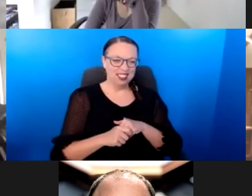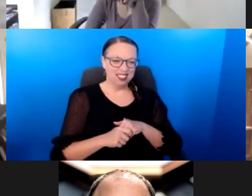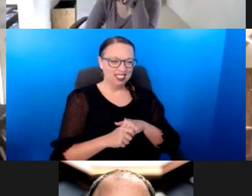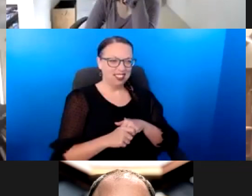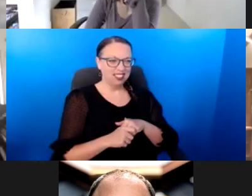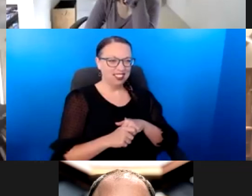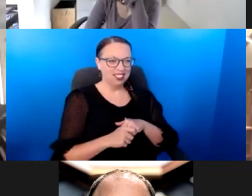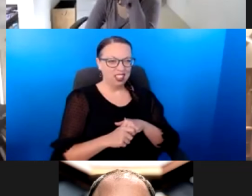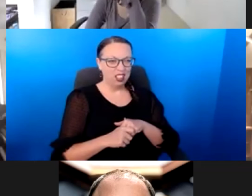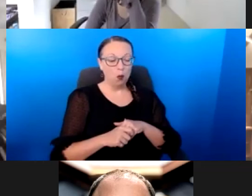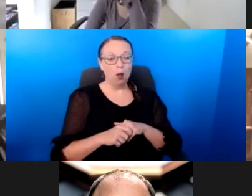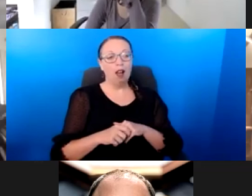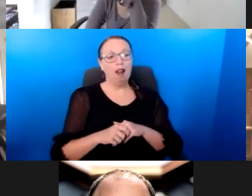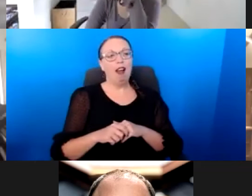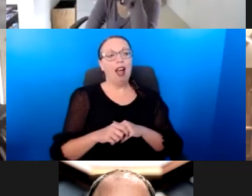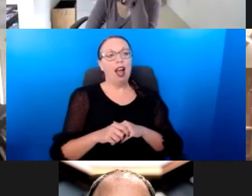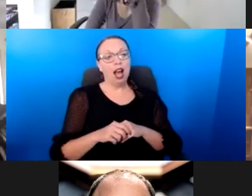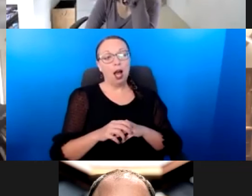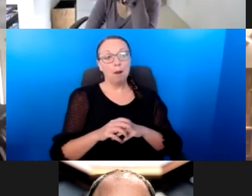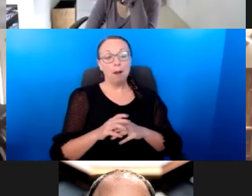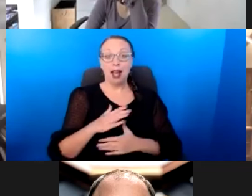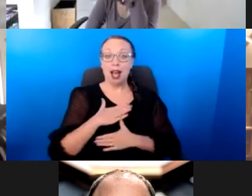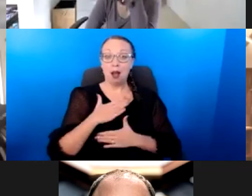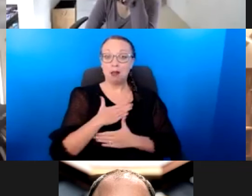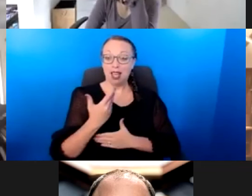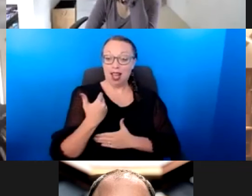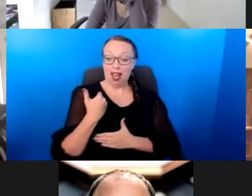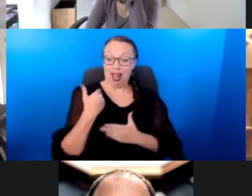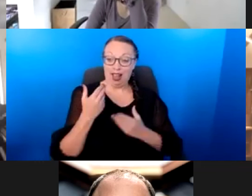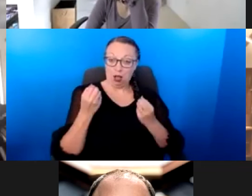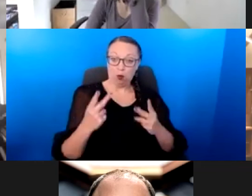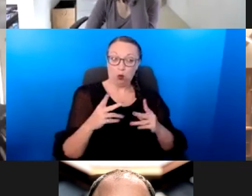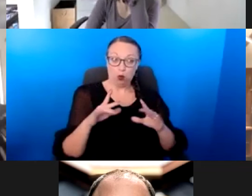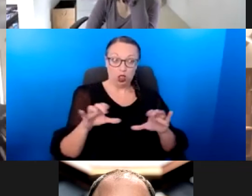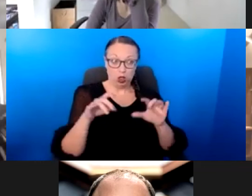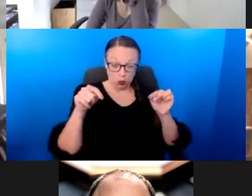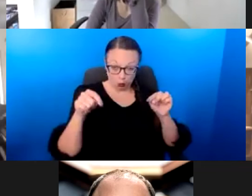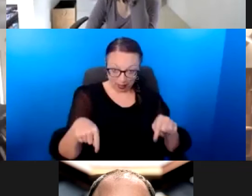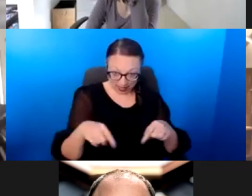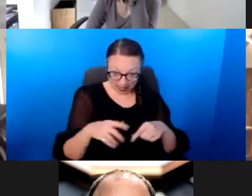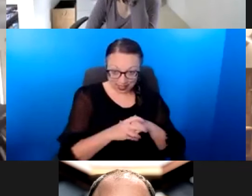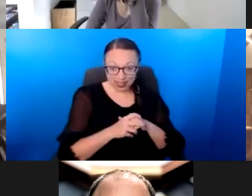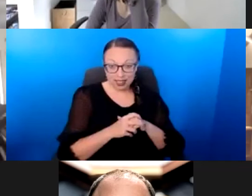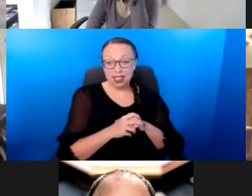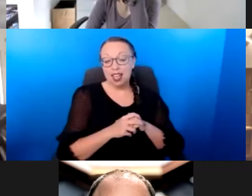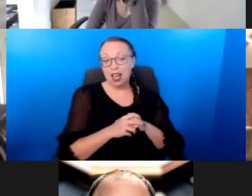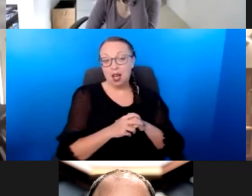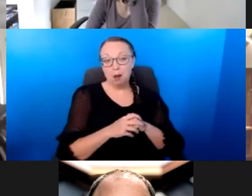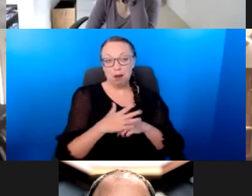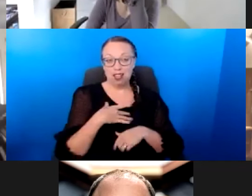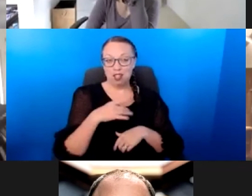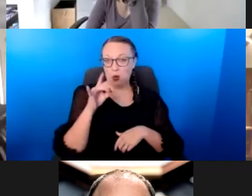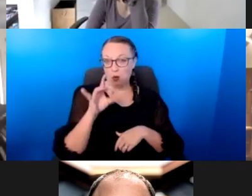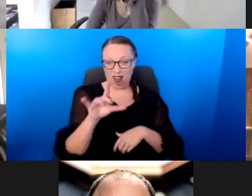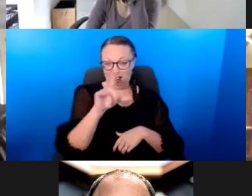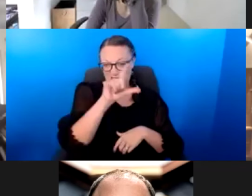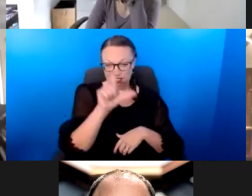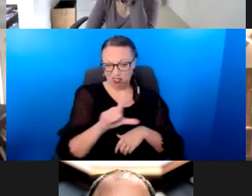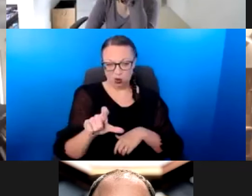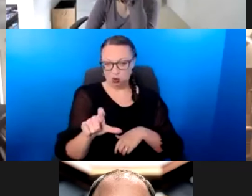Well, I'm very glad that I got the opportunity to do this. I don't like this Zoom business. I